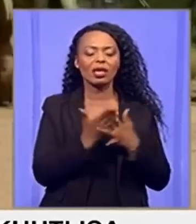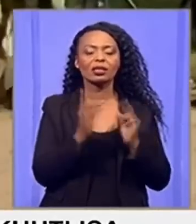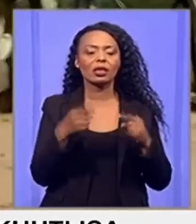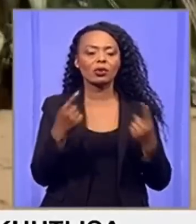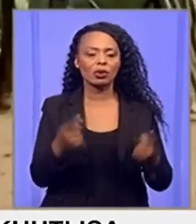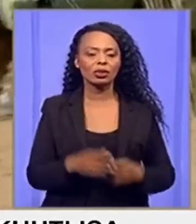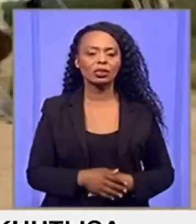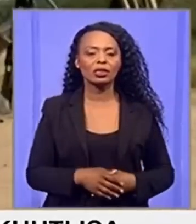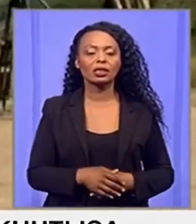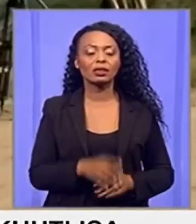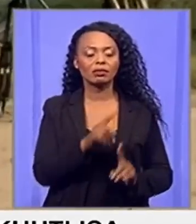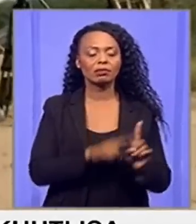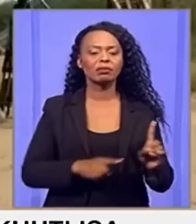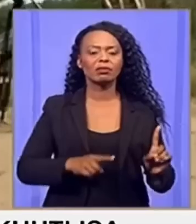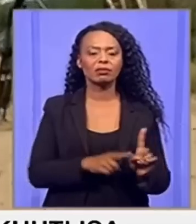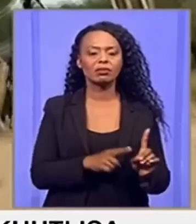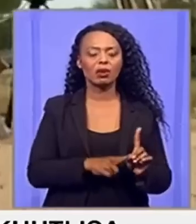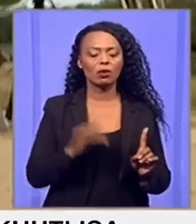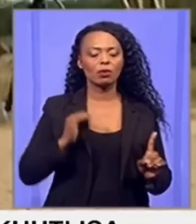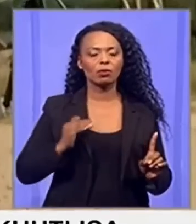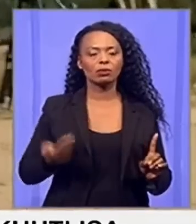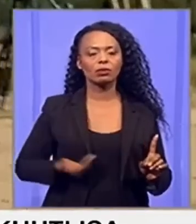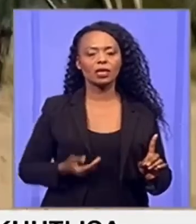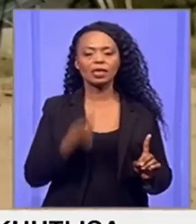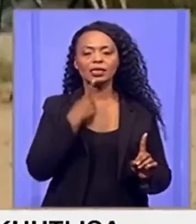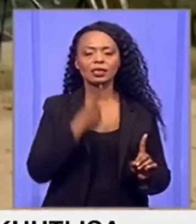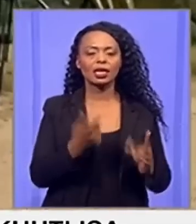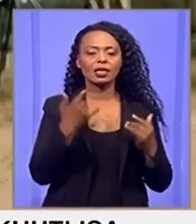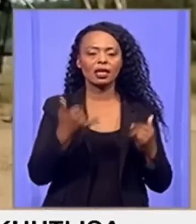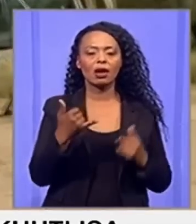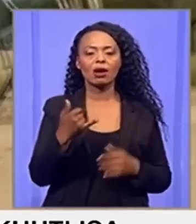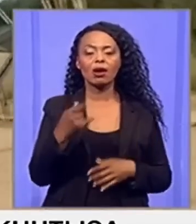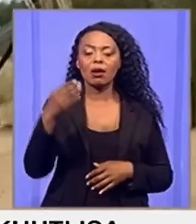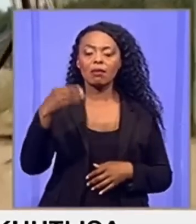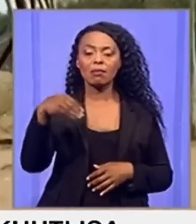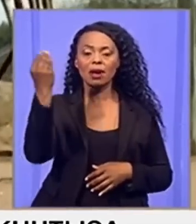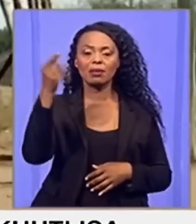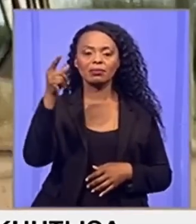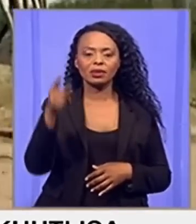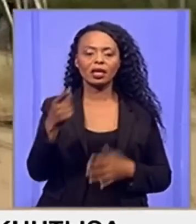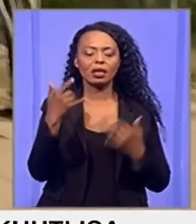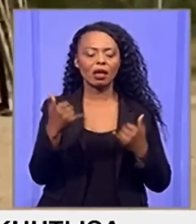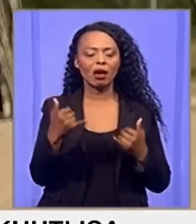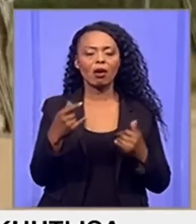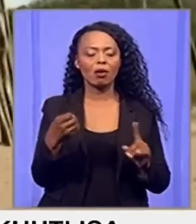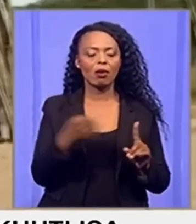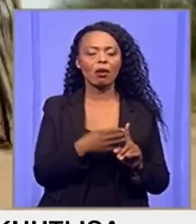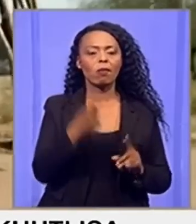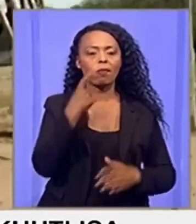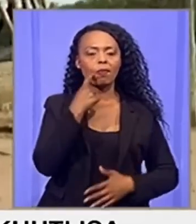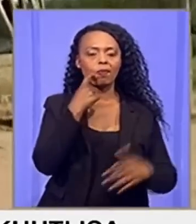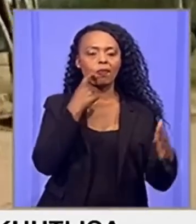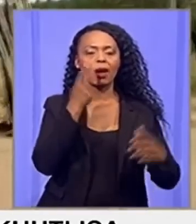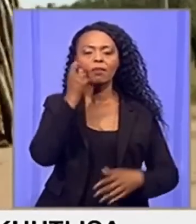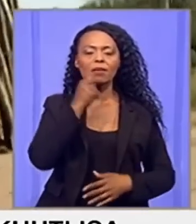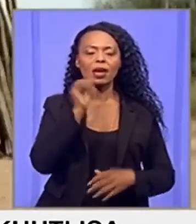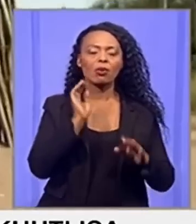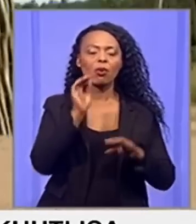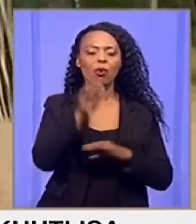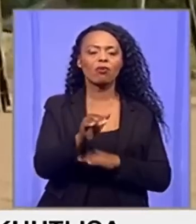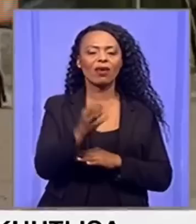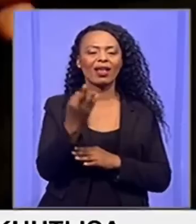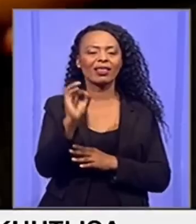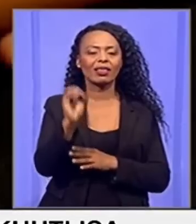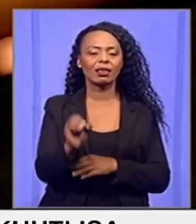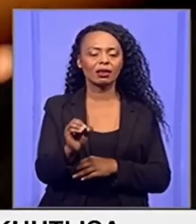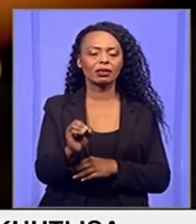seng leina la gagwe la nnete a re botshelo jwa monna we bo sentswe ke tiragalo eno. O ne a imisiwa ke monna wa dingwaga di feta